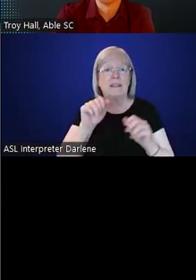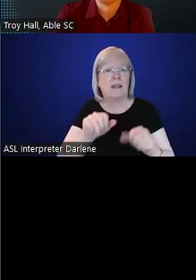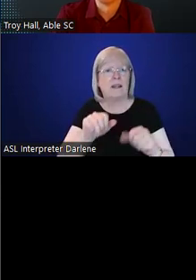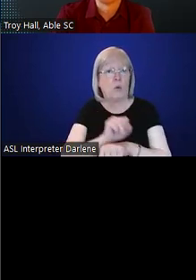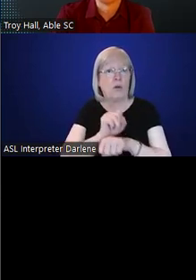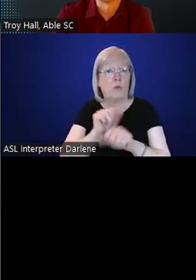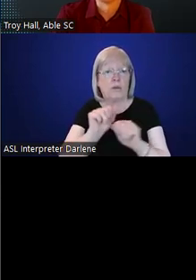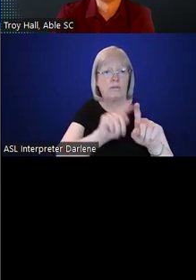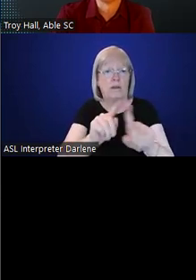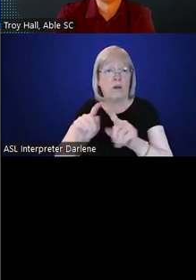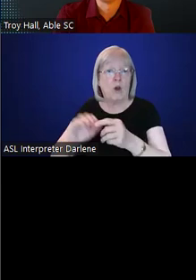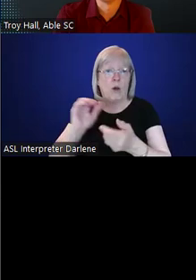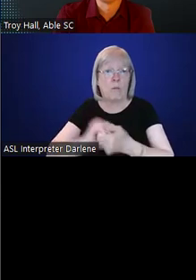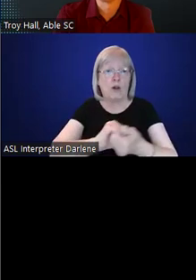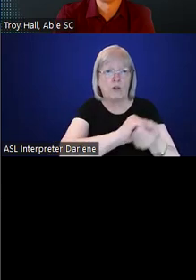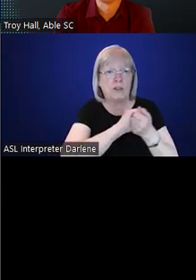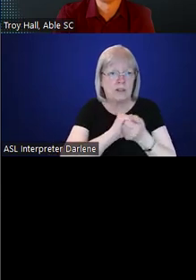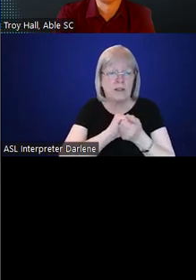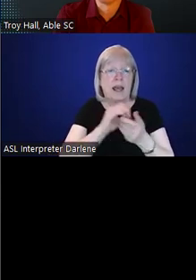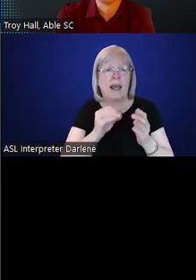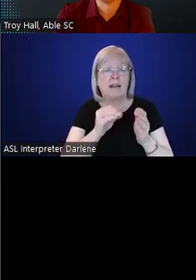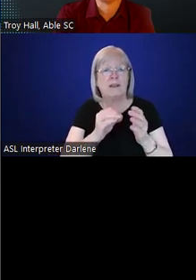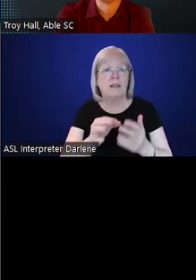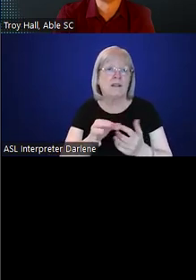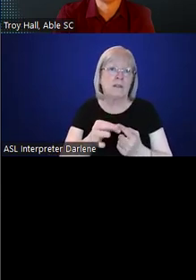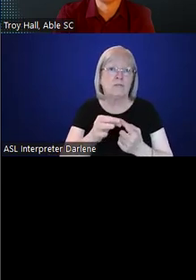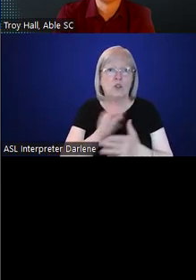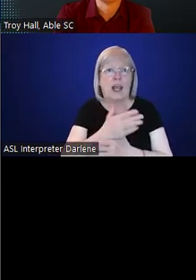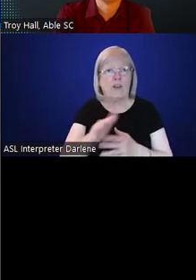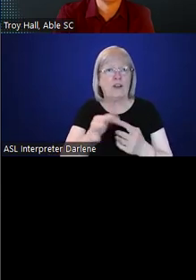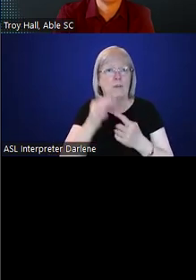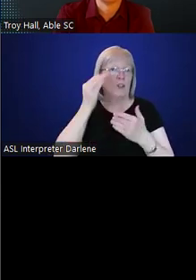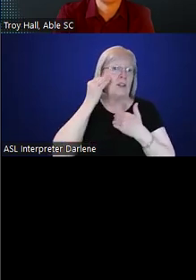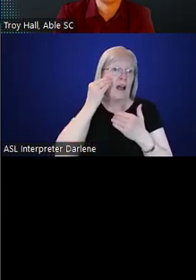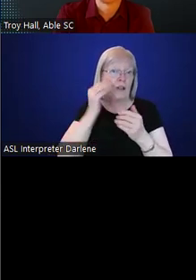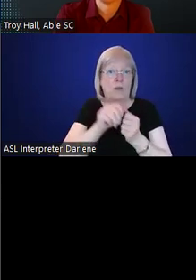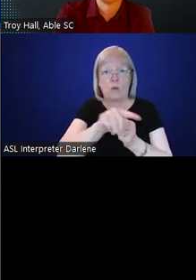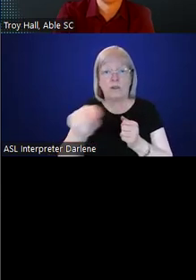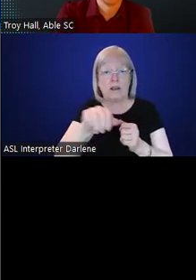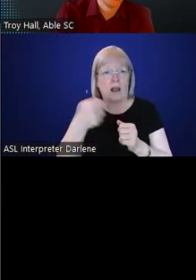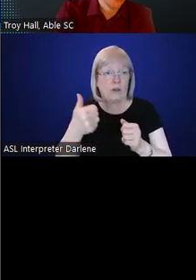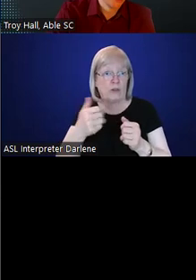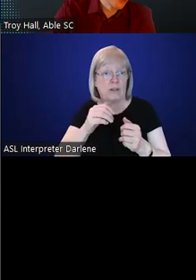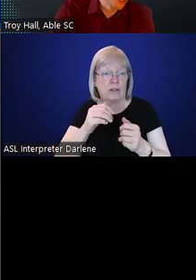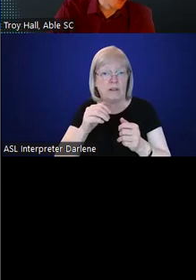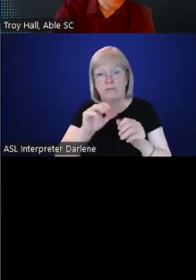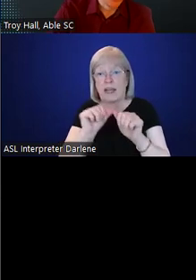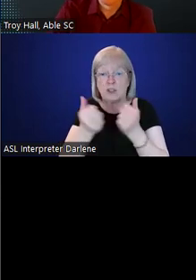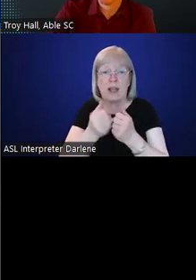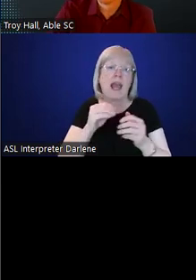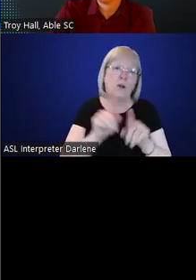partners and kind of share that special edge they have with them and the youth that they work with.